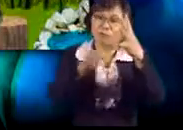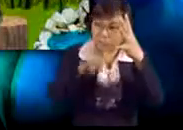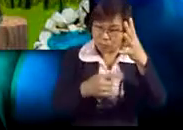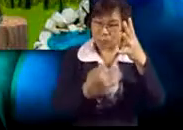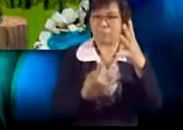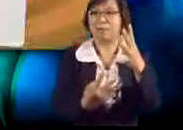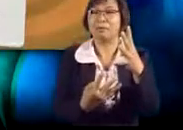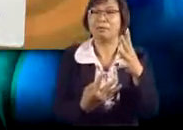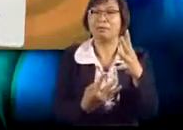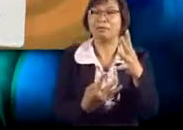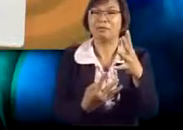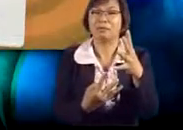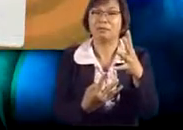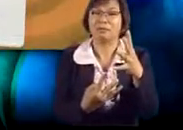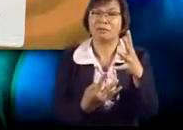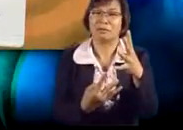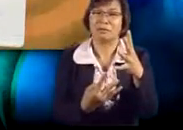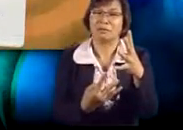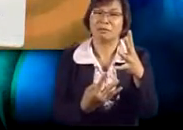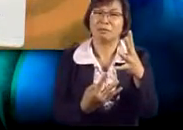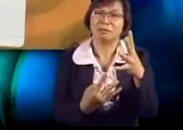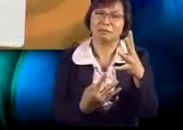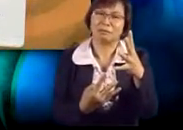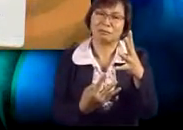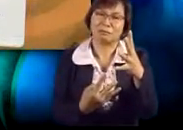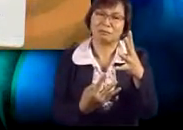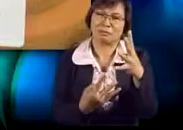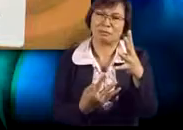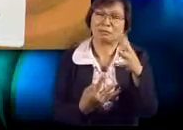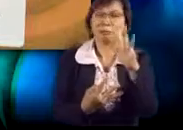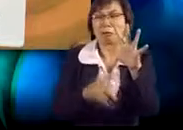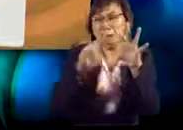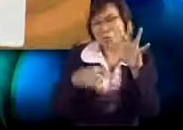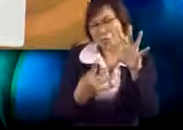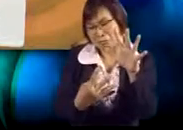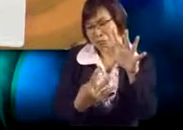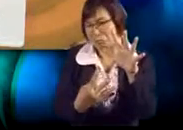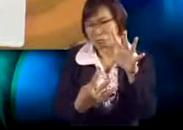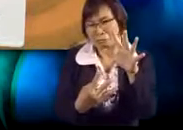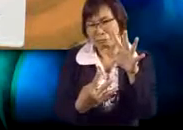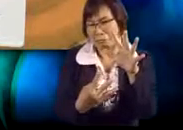4 quarters, and 5 quarters.